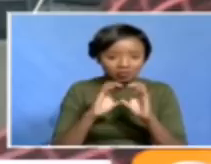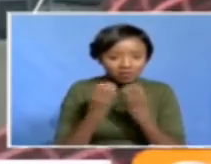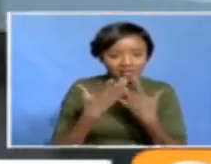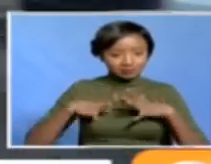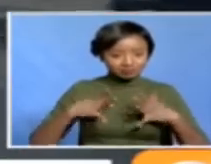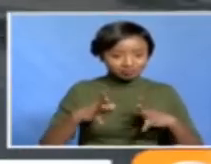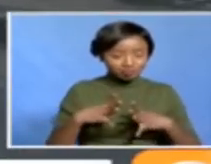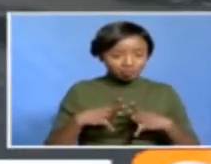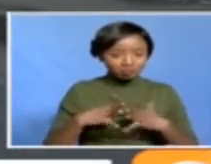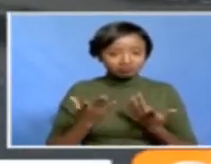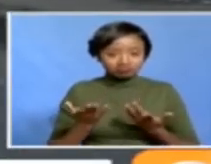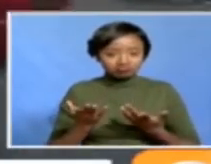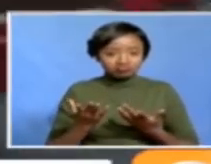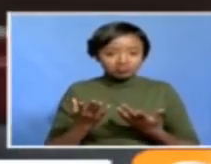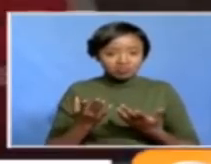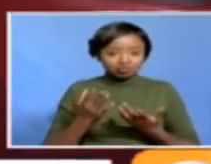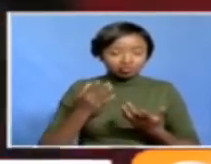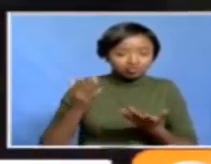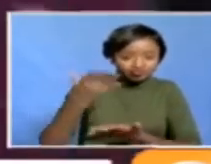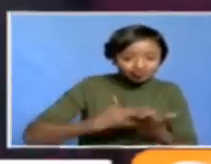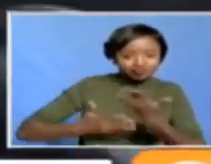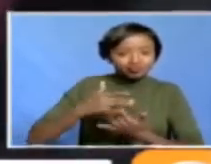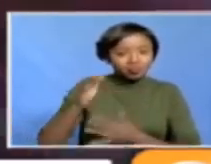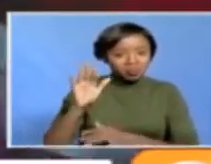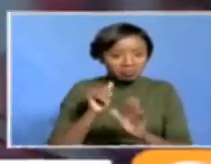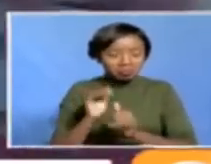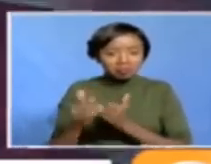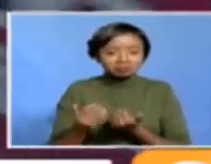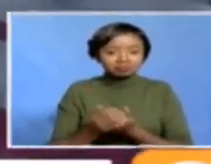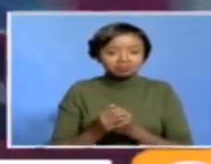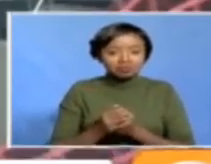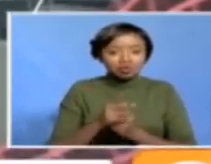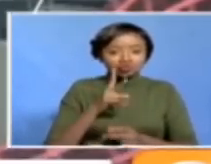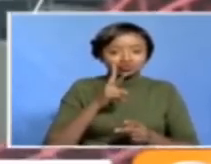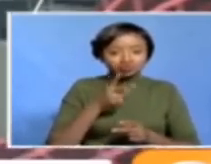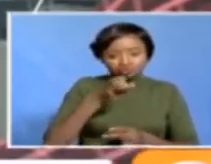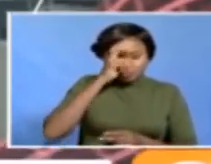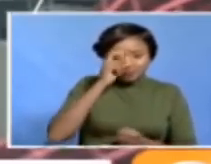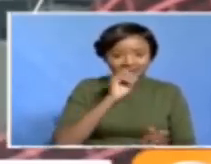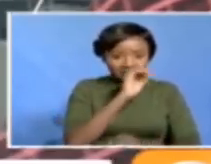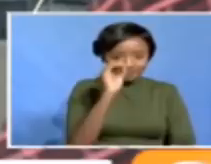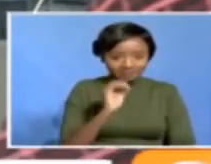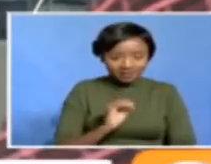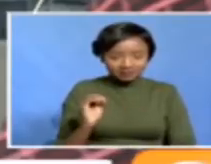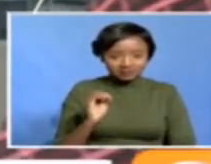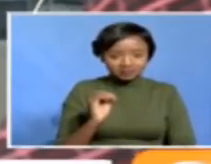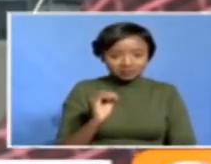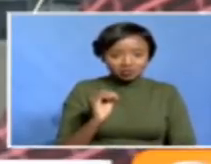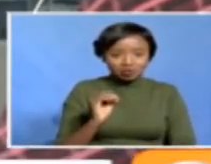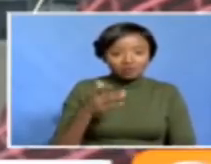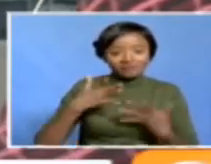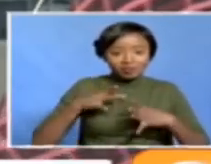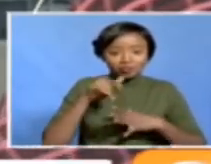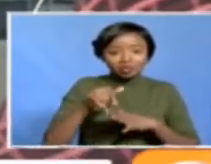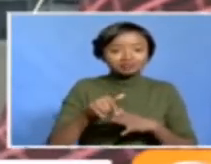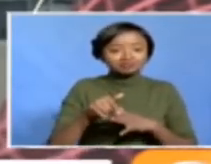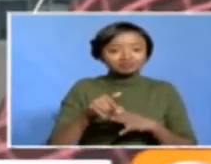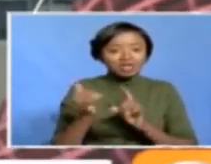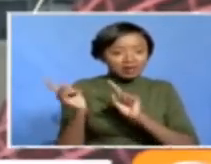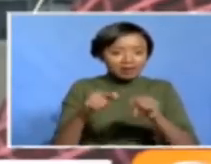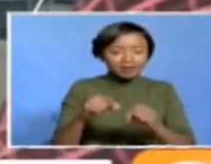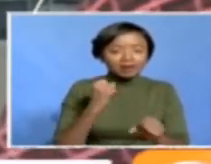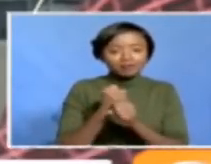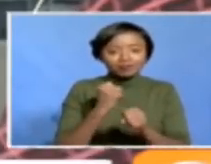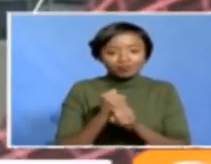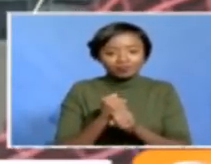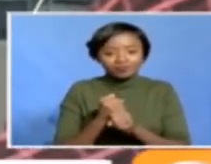use the BRT. We have recorded about 20% of the middle class dropping their cars. But of course, we've not